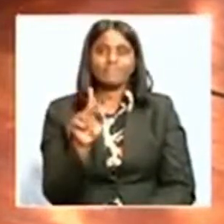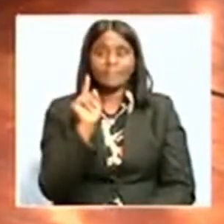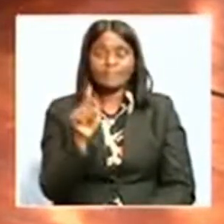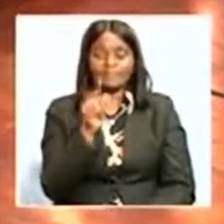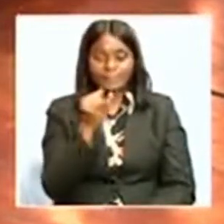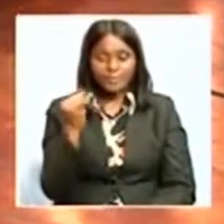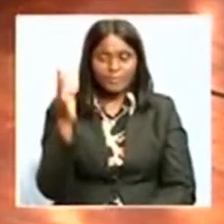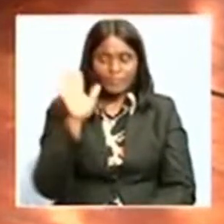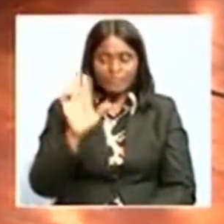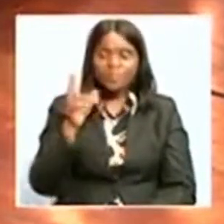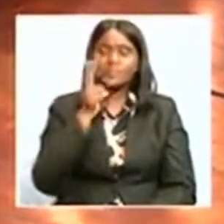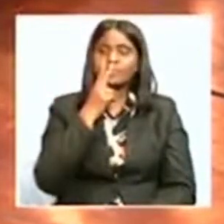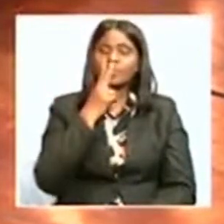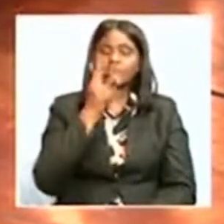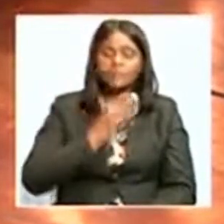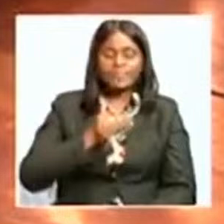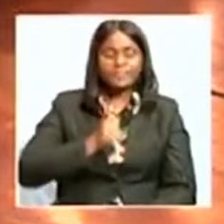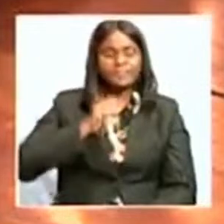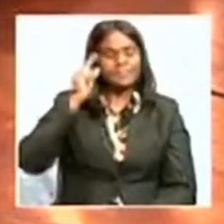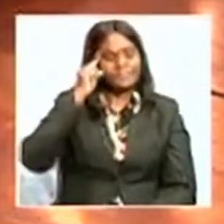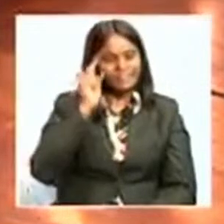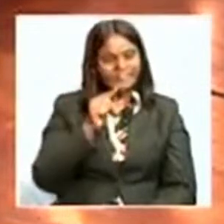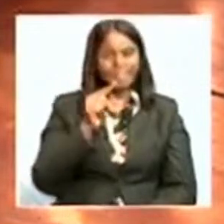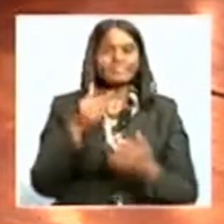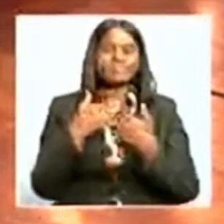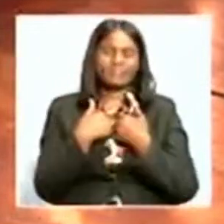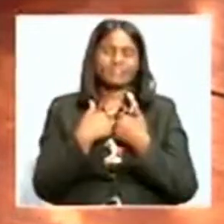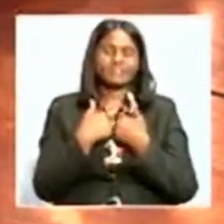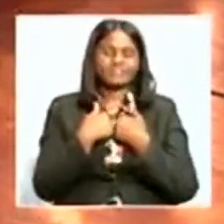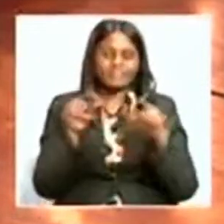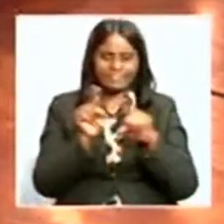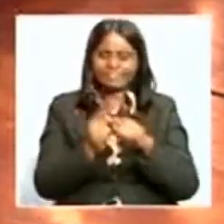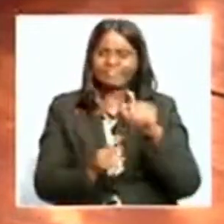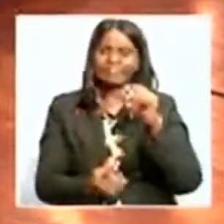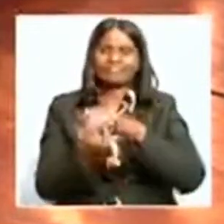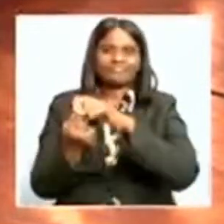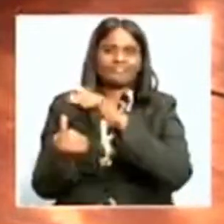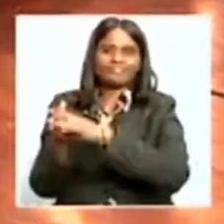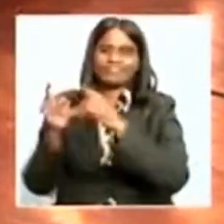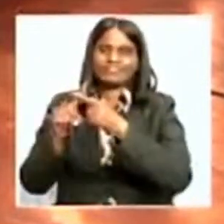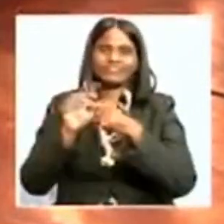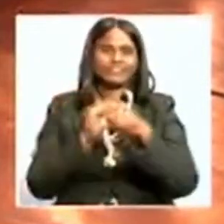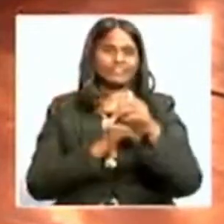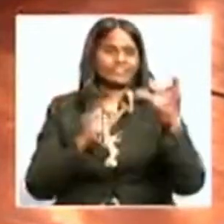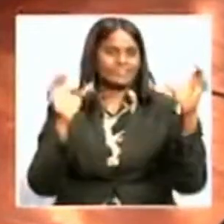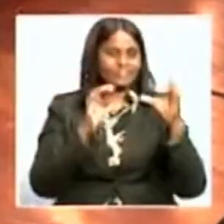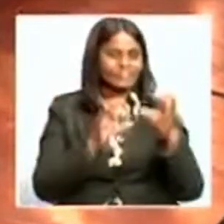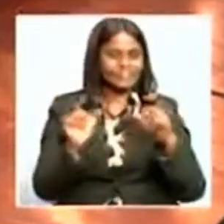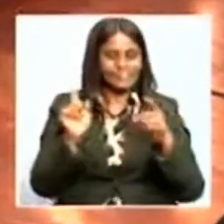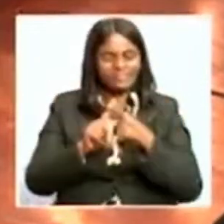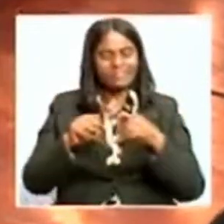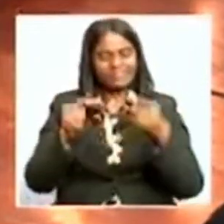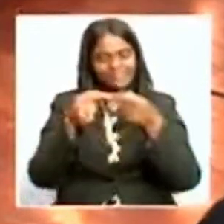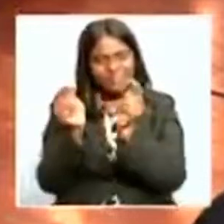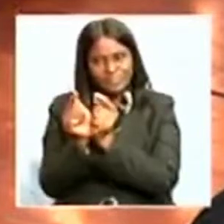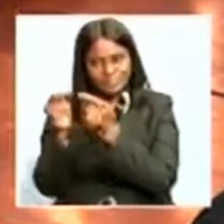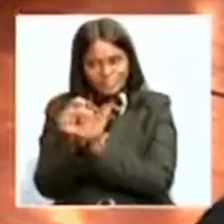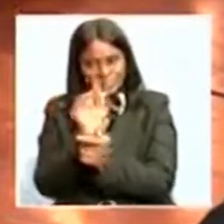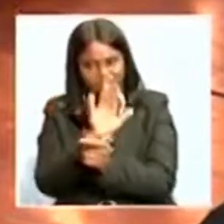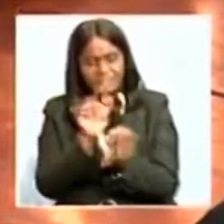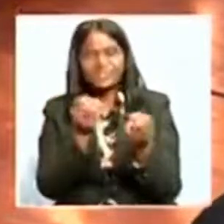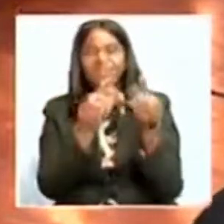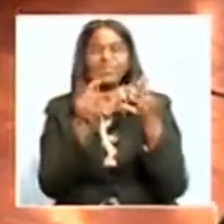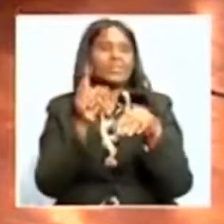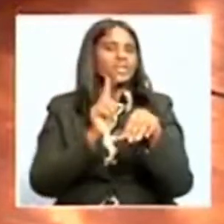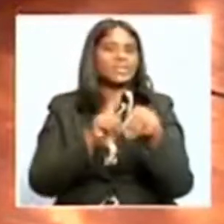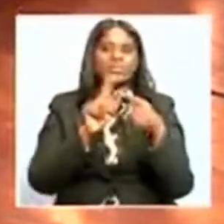issue of tobacco, I think, has been coming to our committees, even to our caucuses, most of the